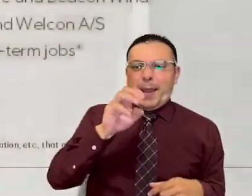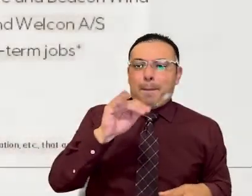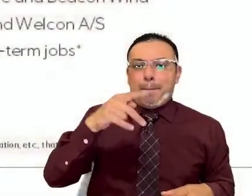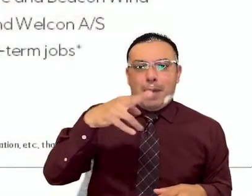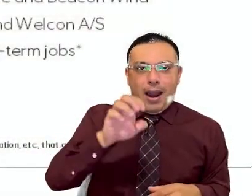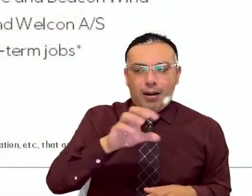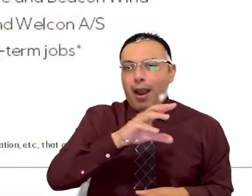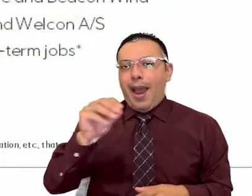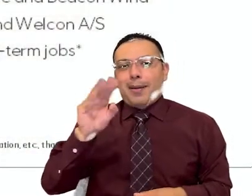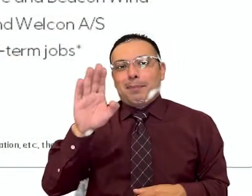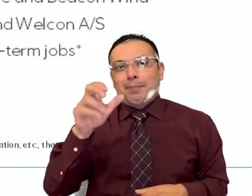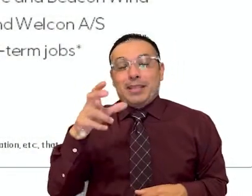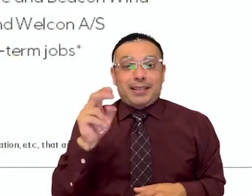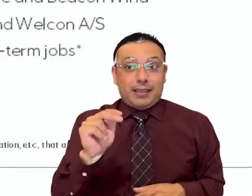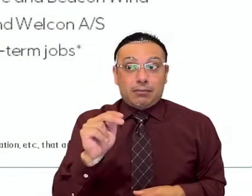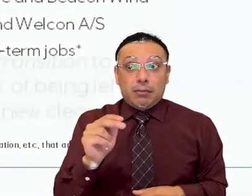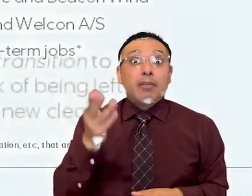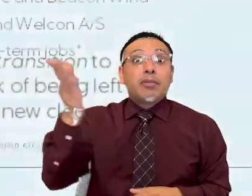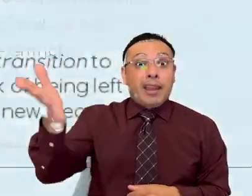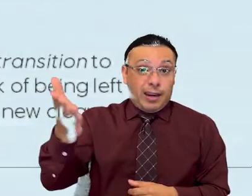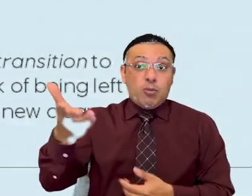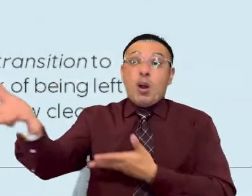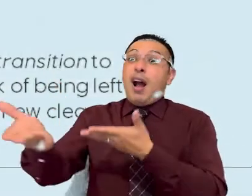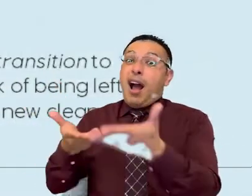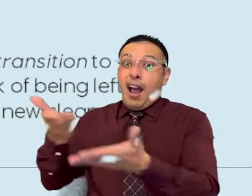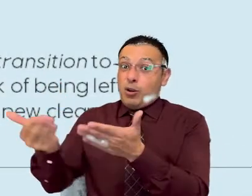operation as early as next year.